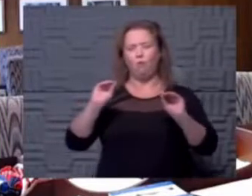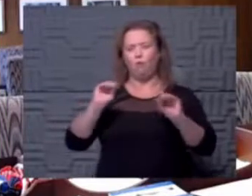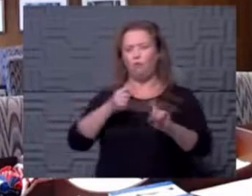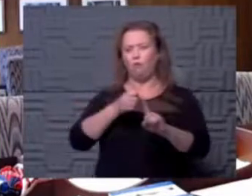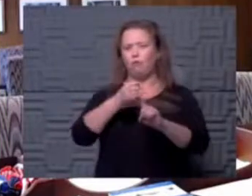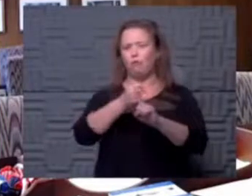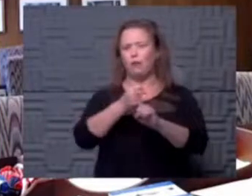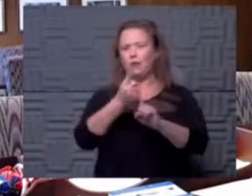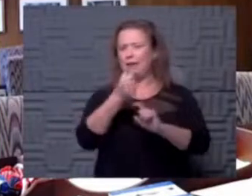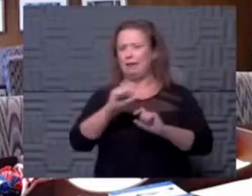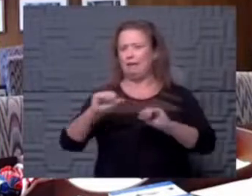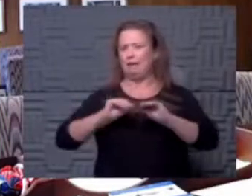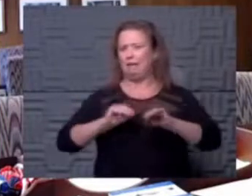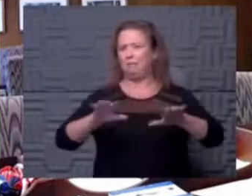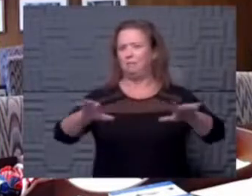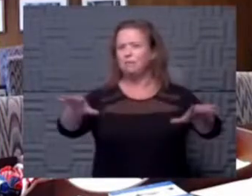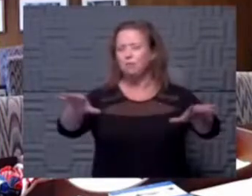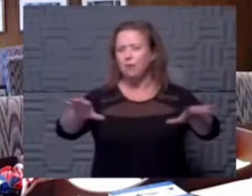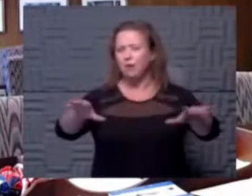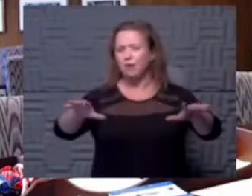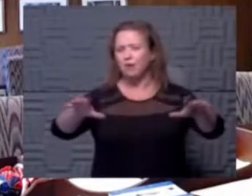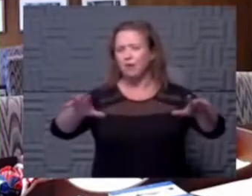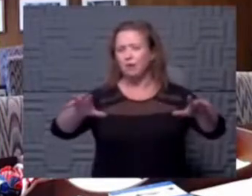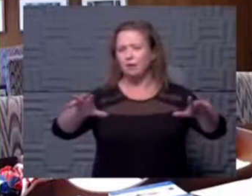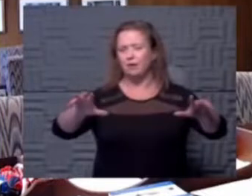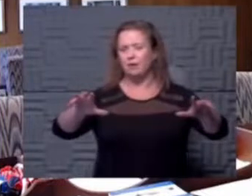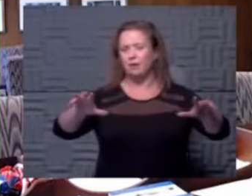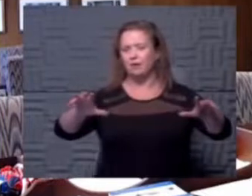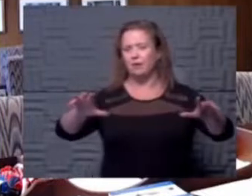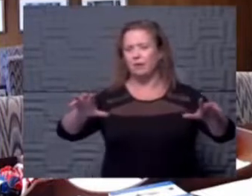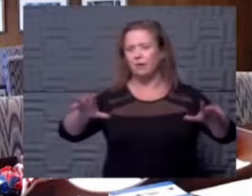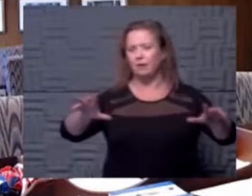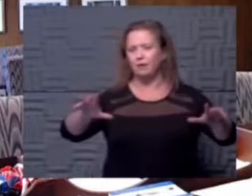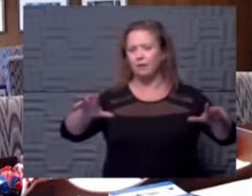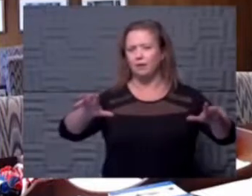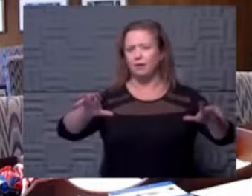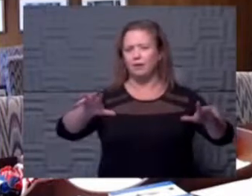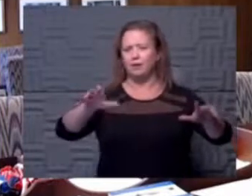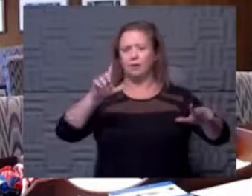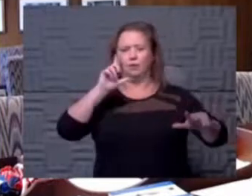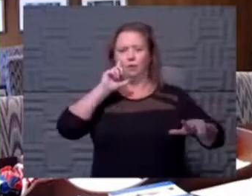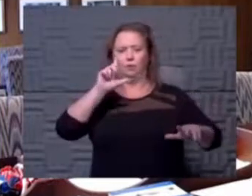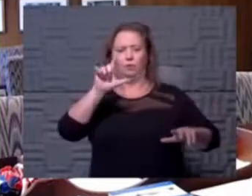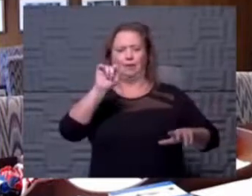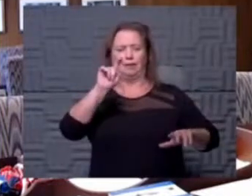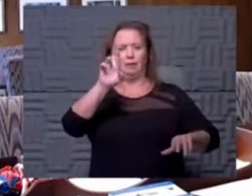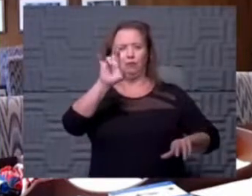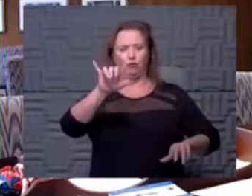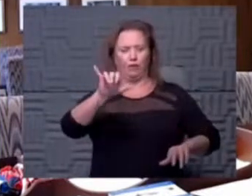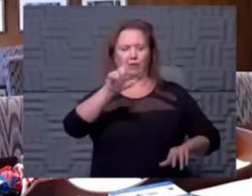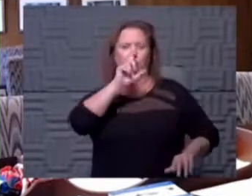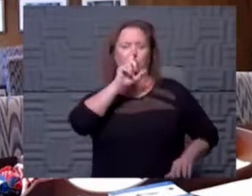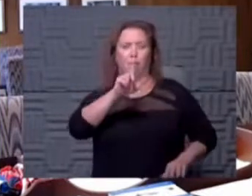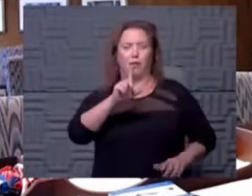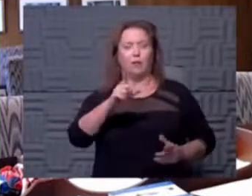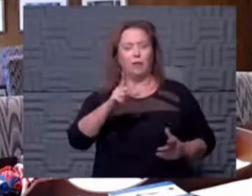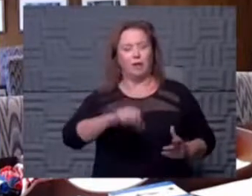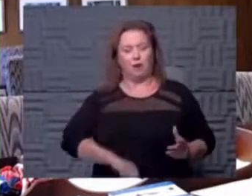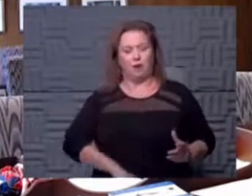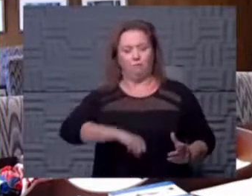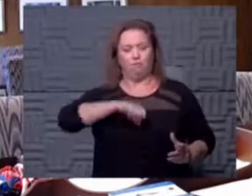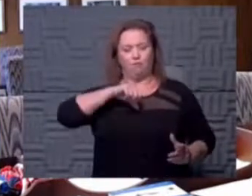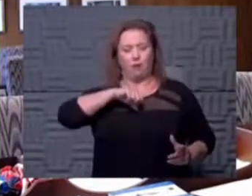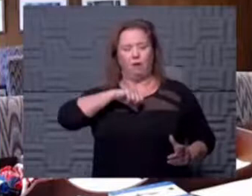any kind of contagion through the liturgy. So I'm really proud at